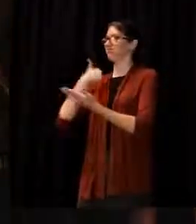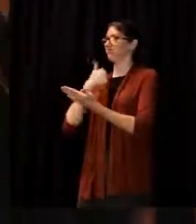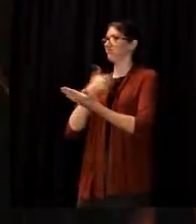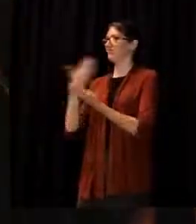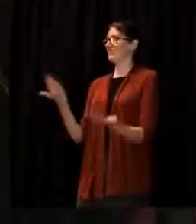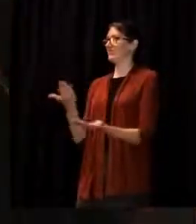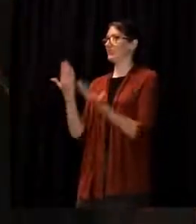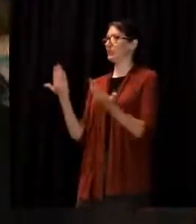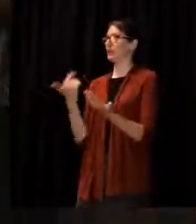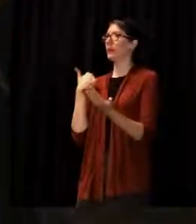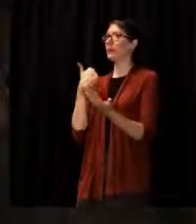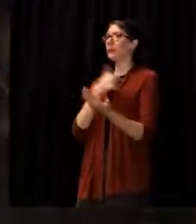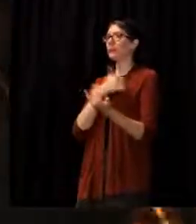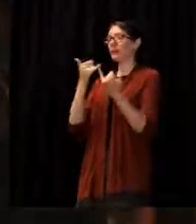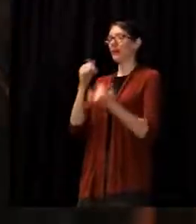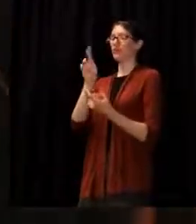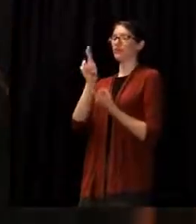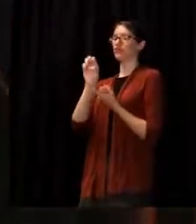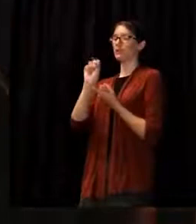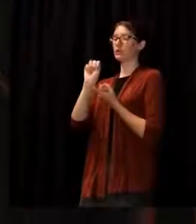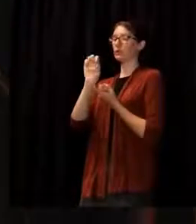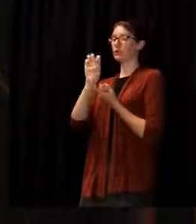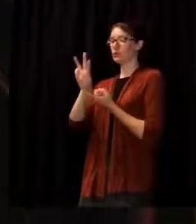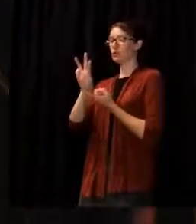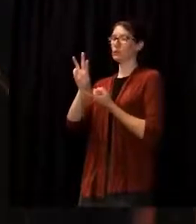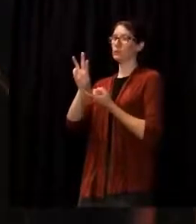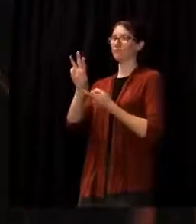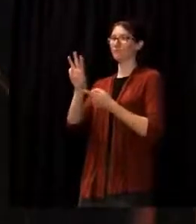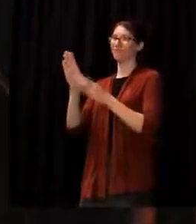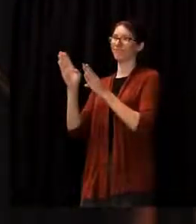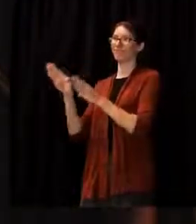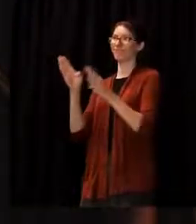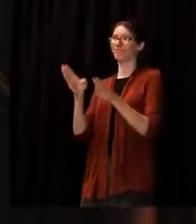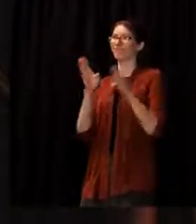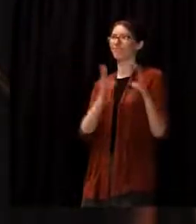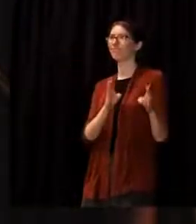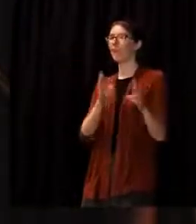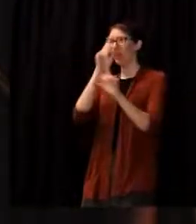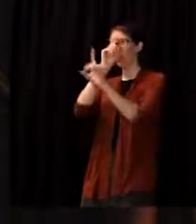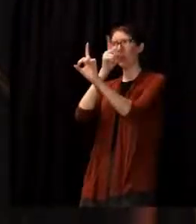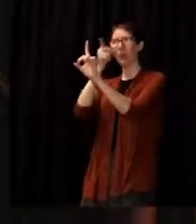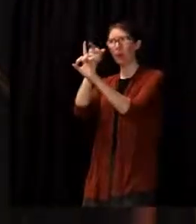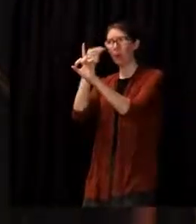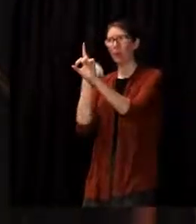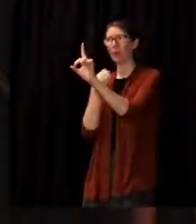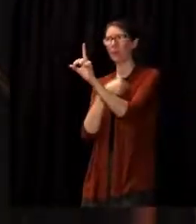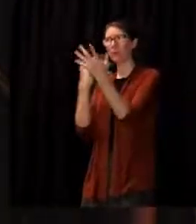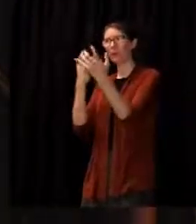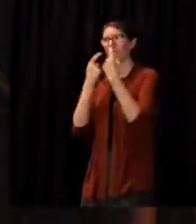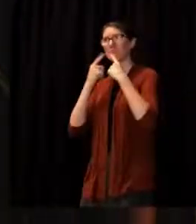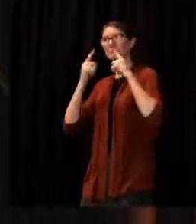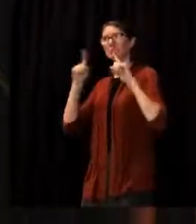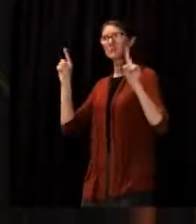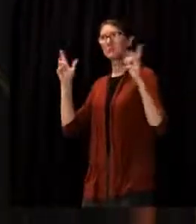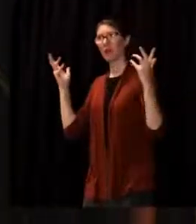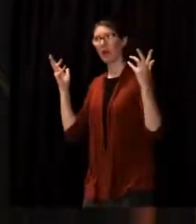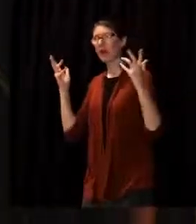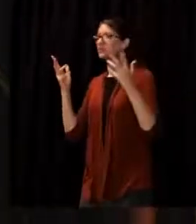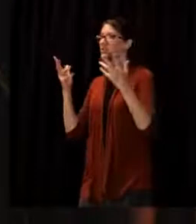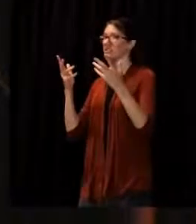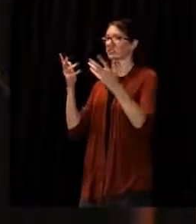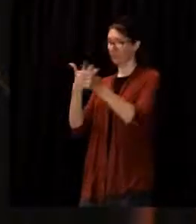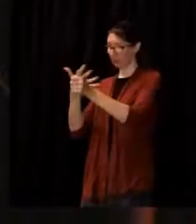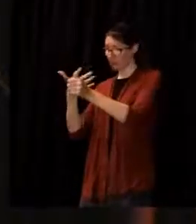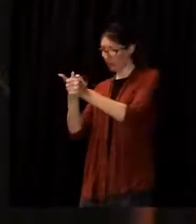we're placing into our Renew series. And really, the main goal that we're trying to aspire to today is just sort of bring you up to